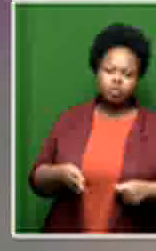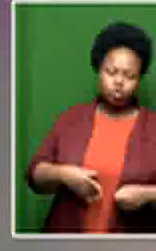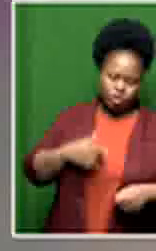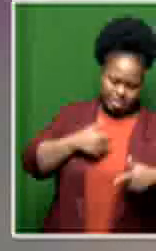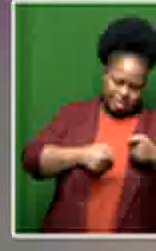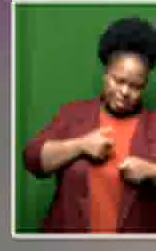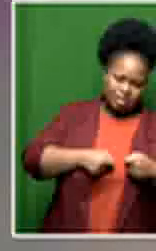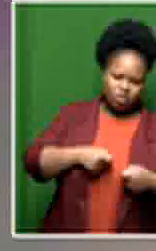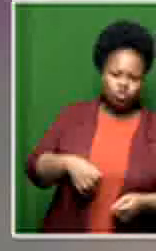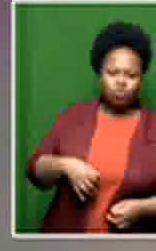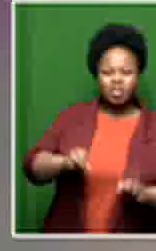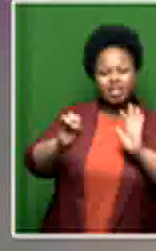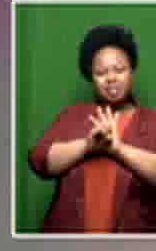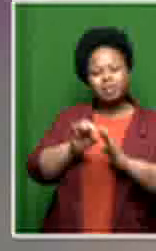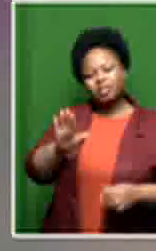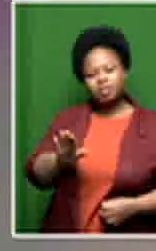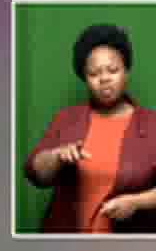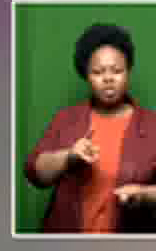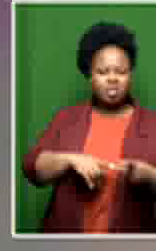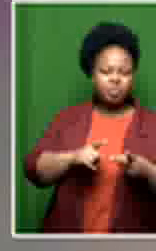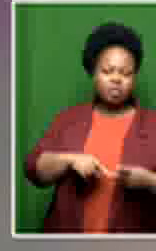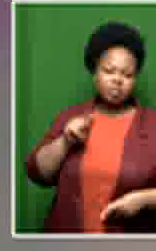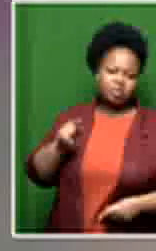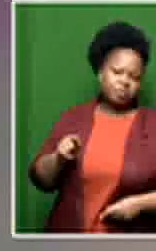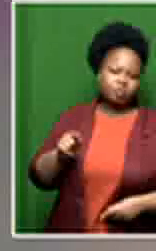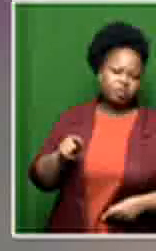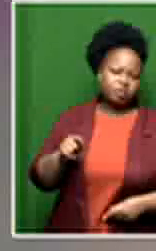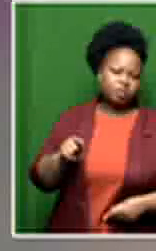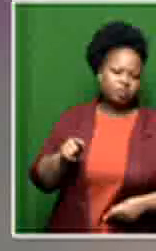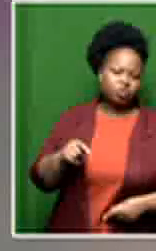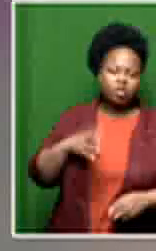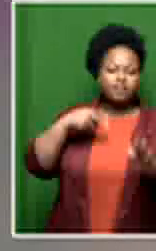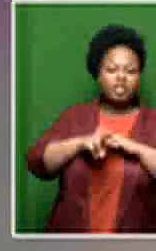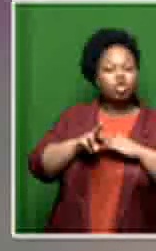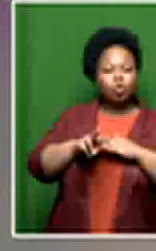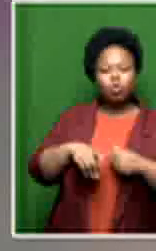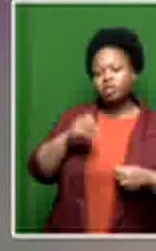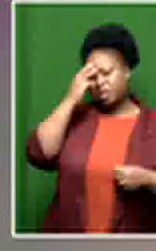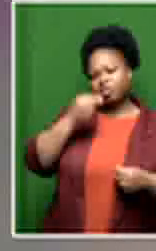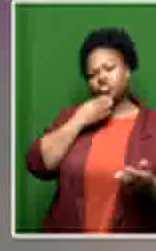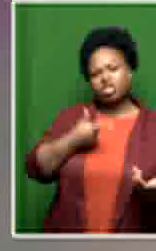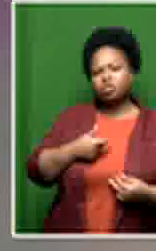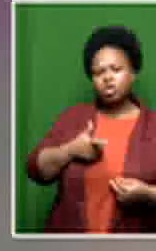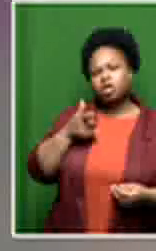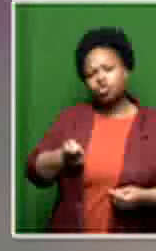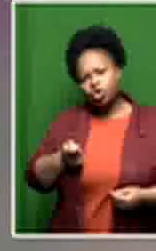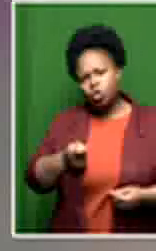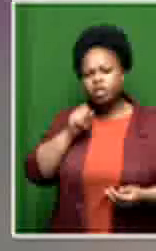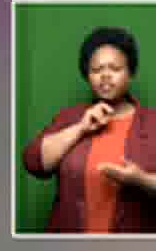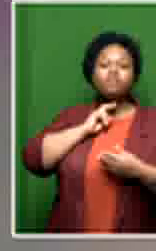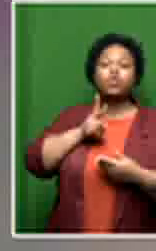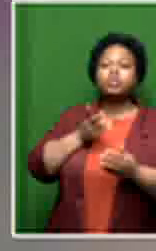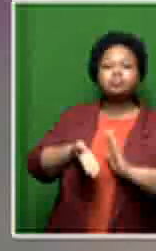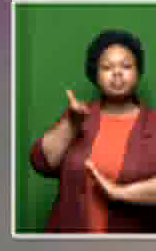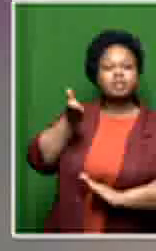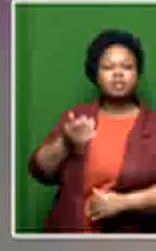like texting or posting an image or posting a video. You can just press record, send a voice